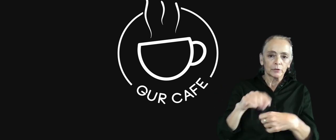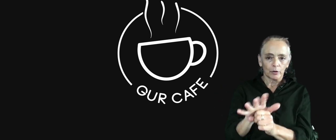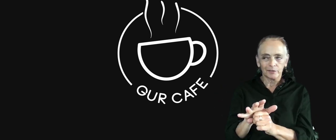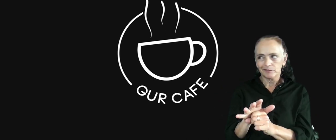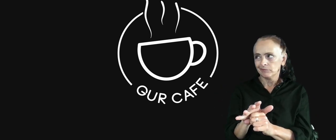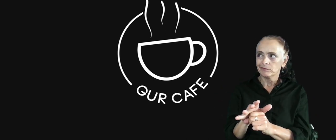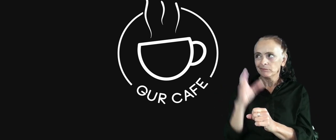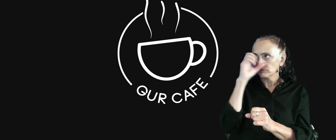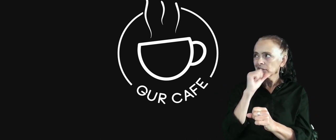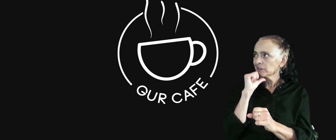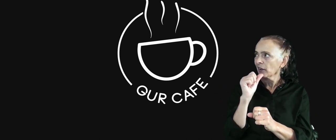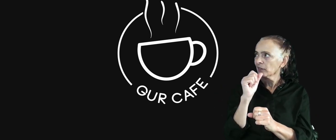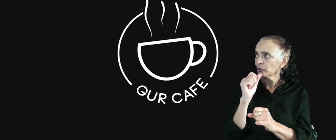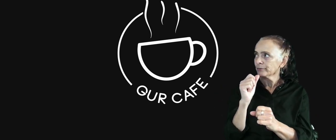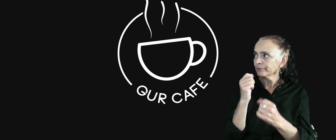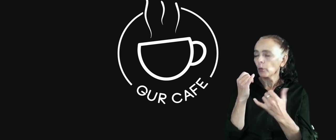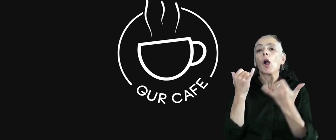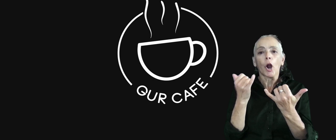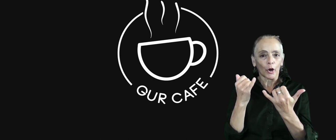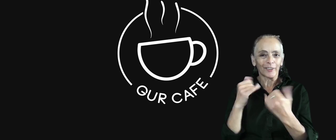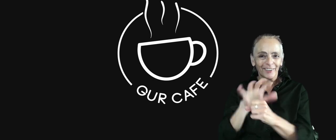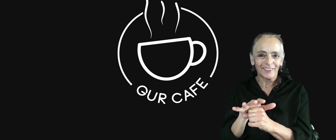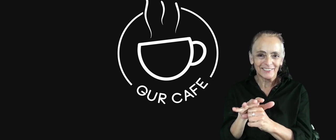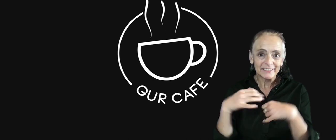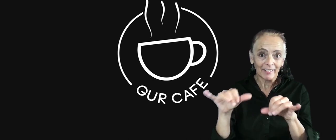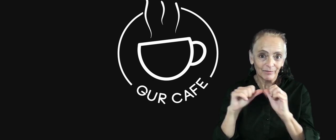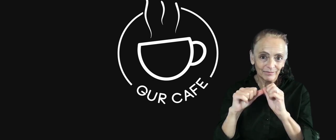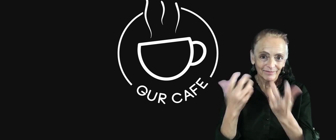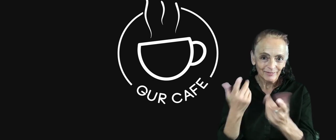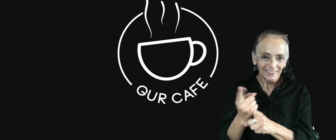if we're current COVID times, I guess, still.